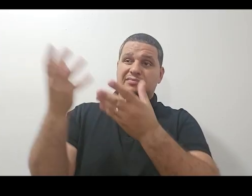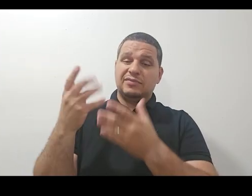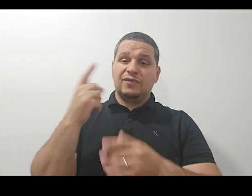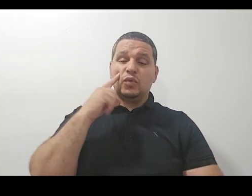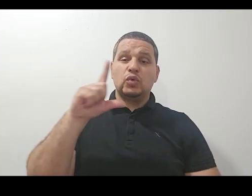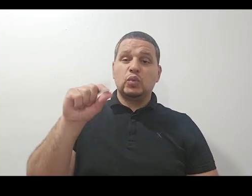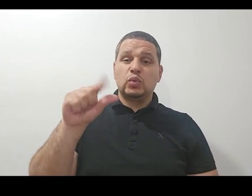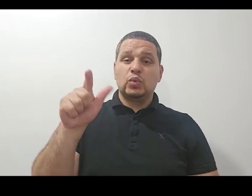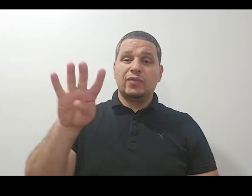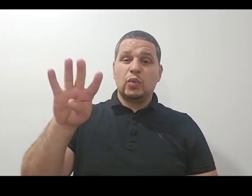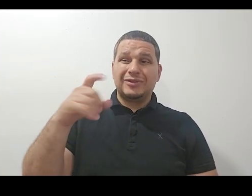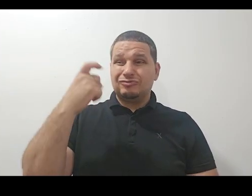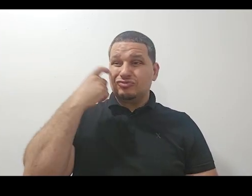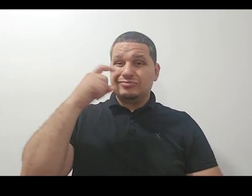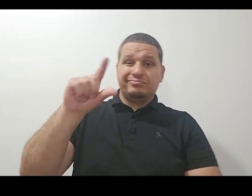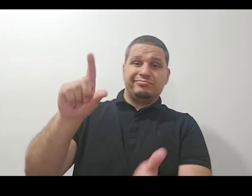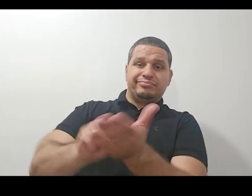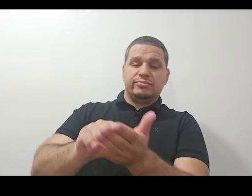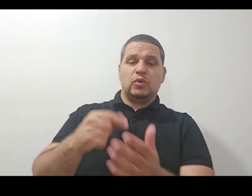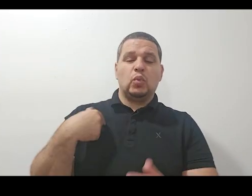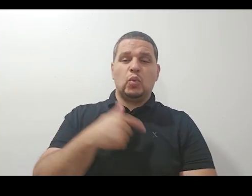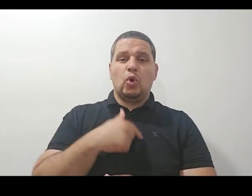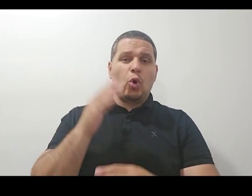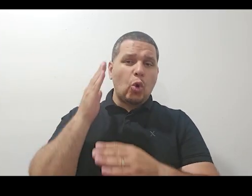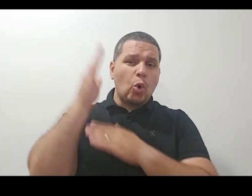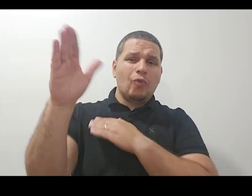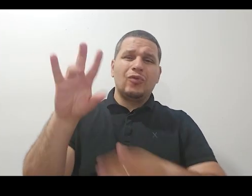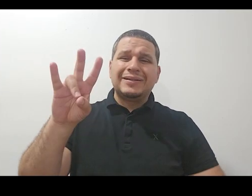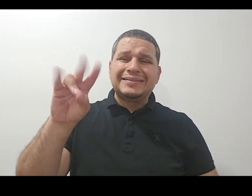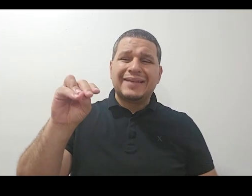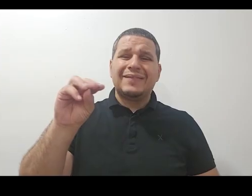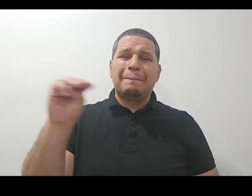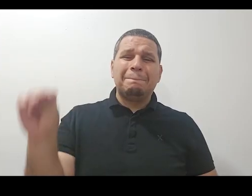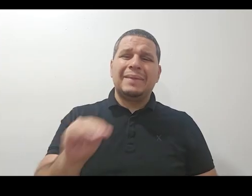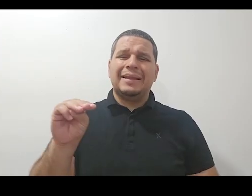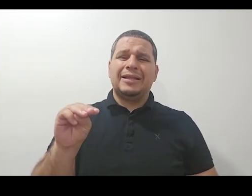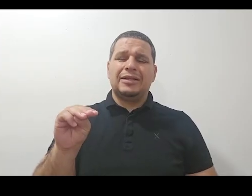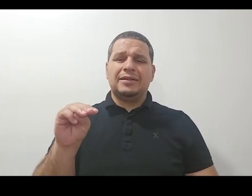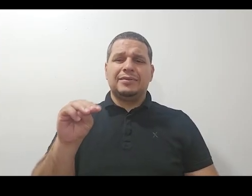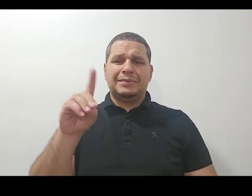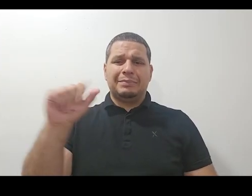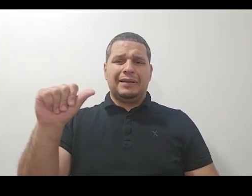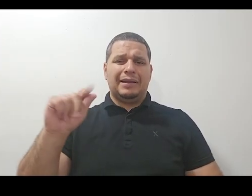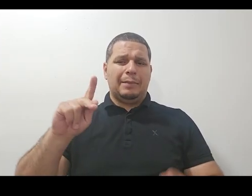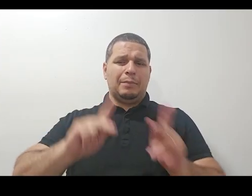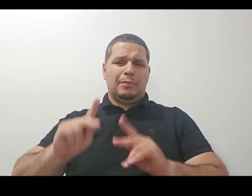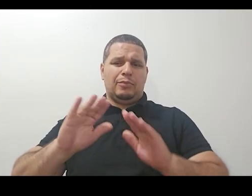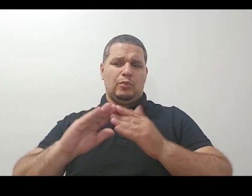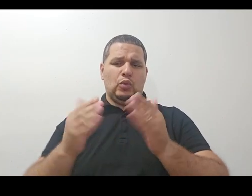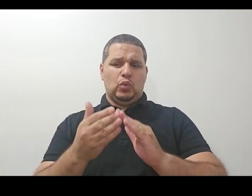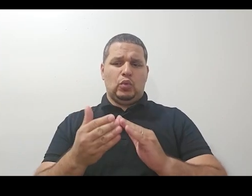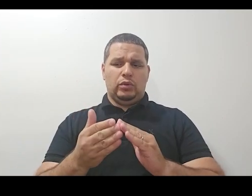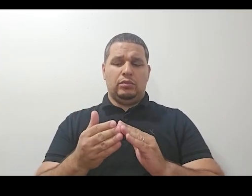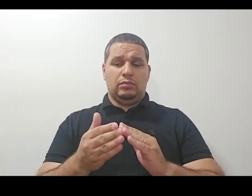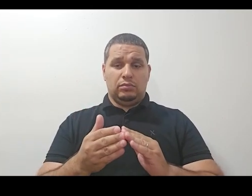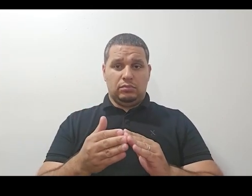CDC, the numbers came back for 2024 just recently, we're over 70 million strong in the disability